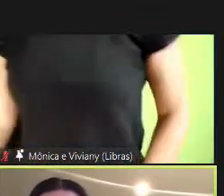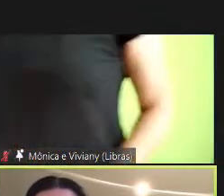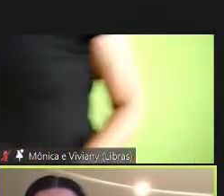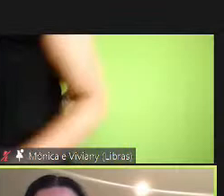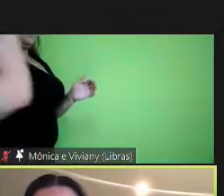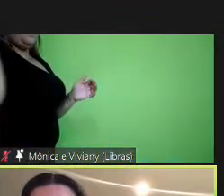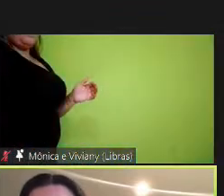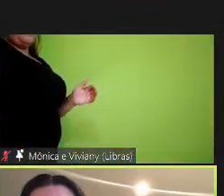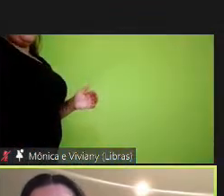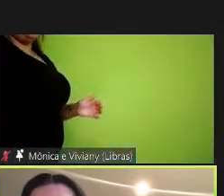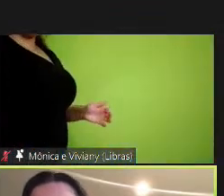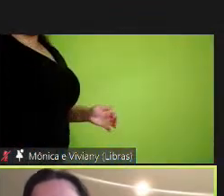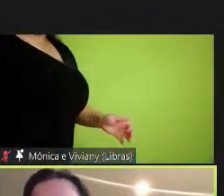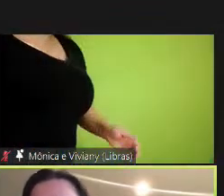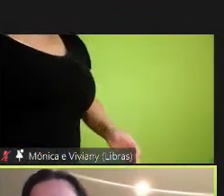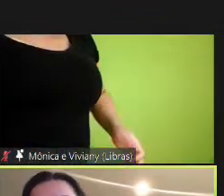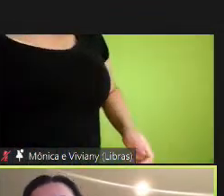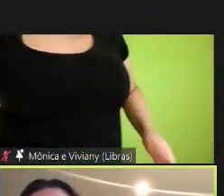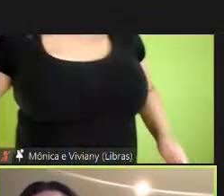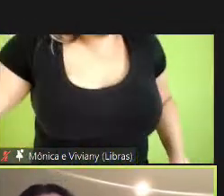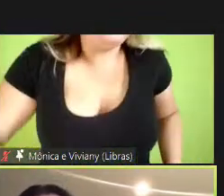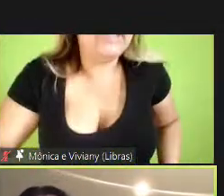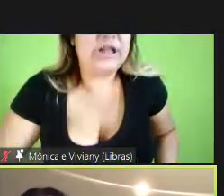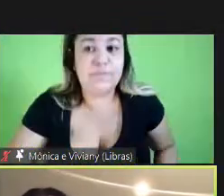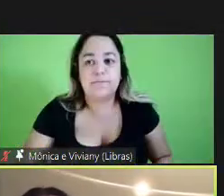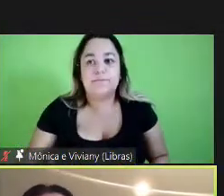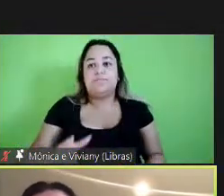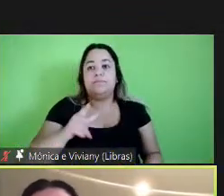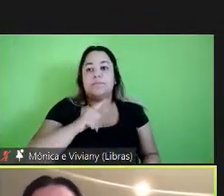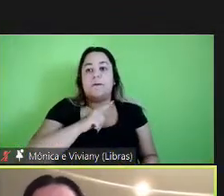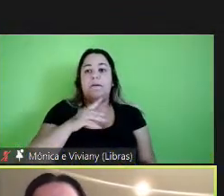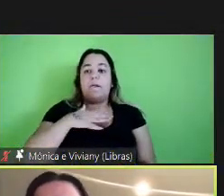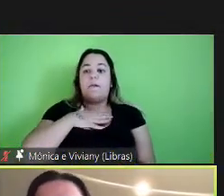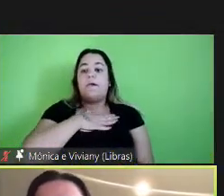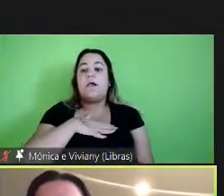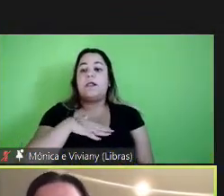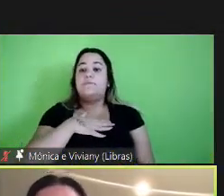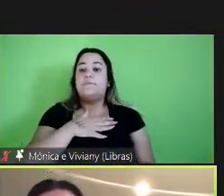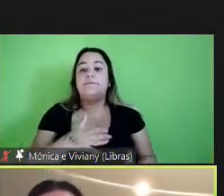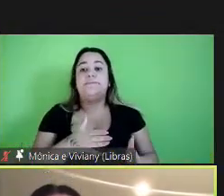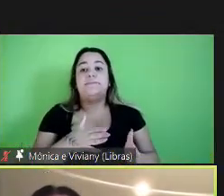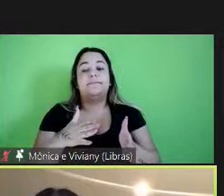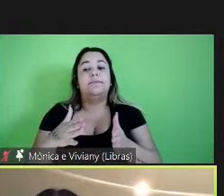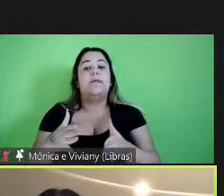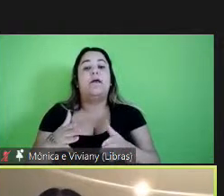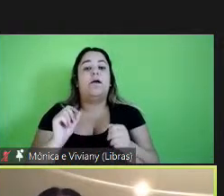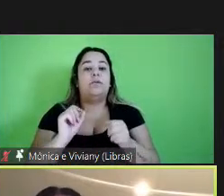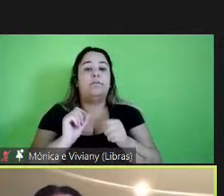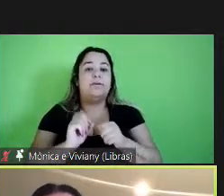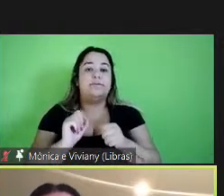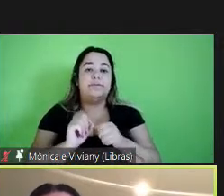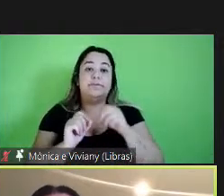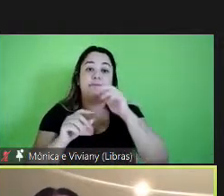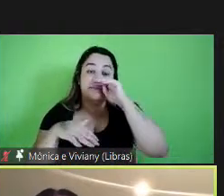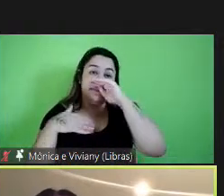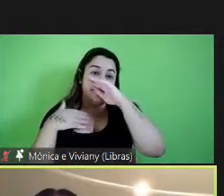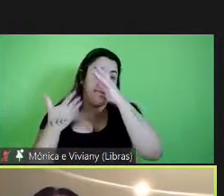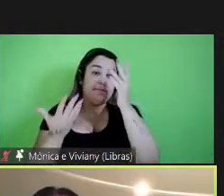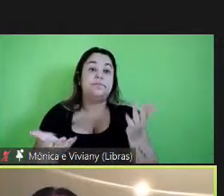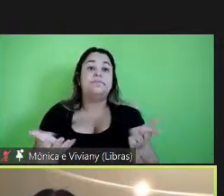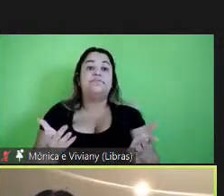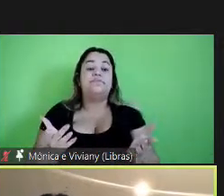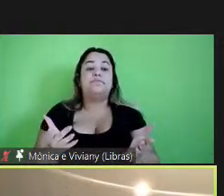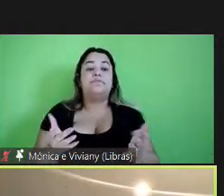of the next steps and the right approach for us. Public Health England, as Jamie mentioned, developed